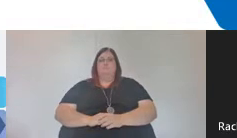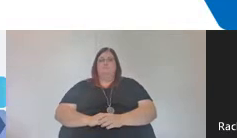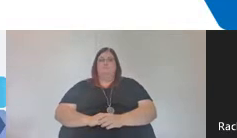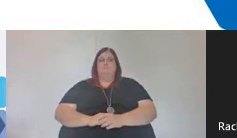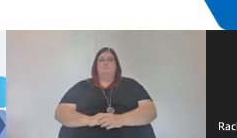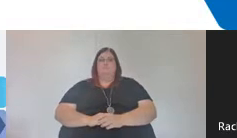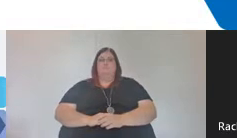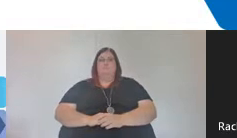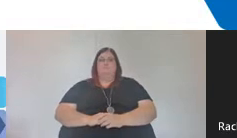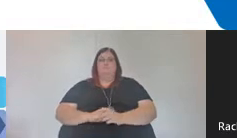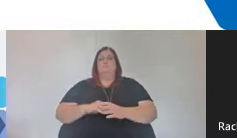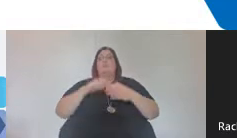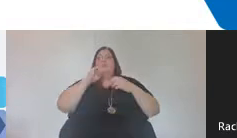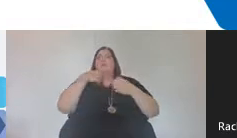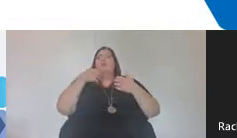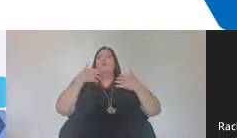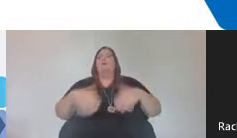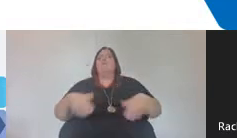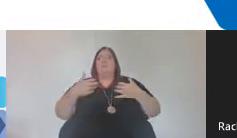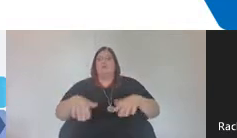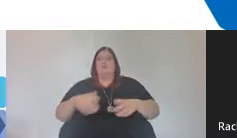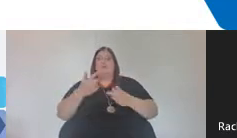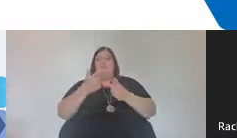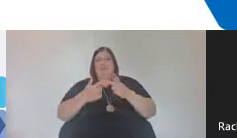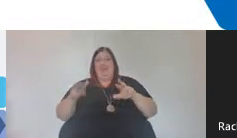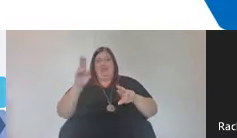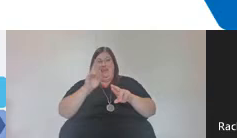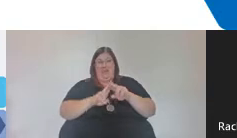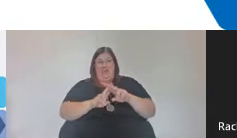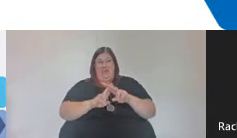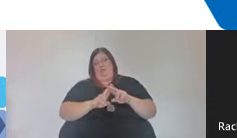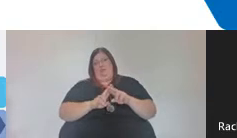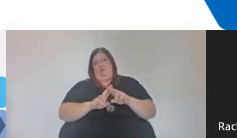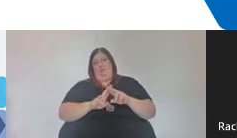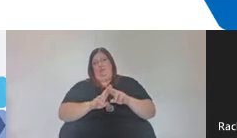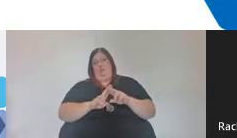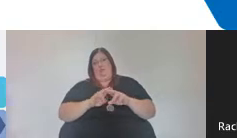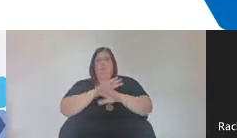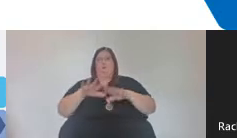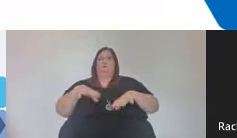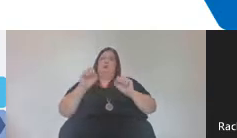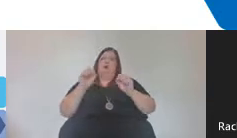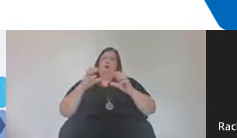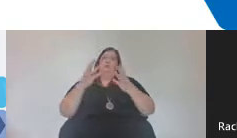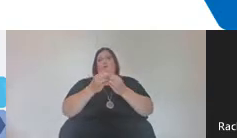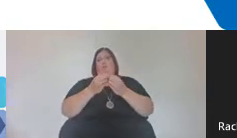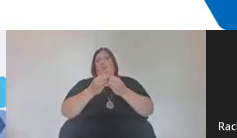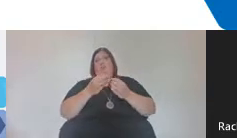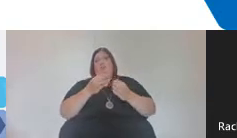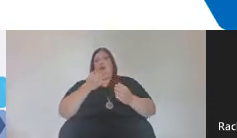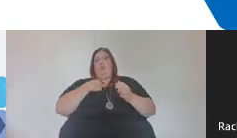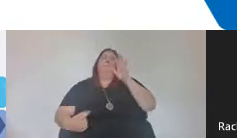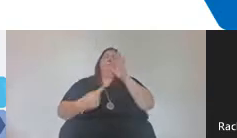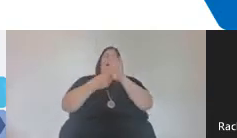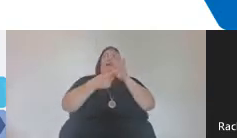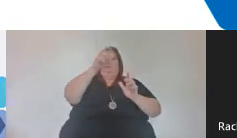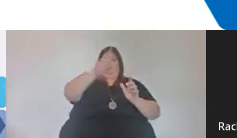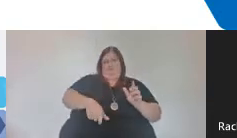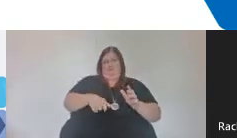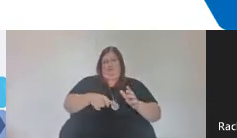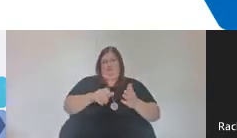It would be absolutely incredible if we didn't start off with our main priority being the restoration and recovery